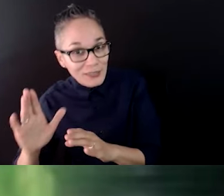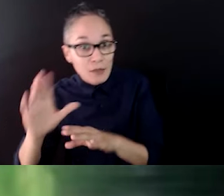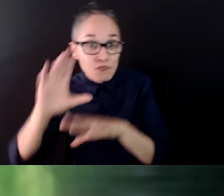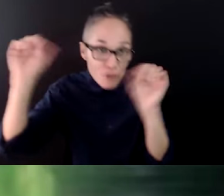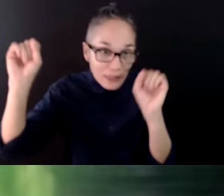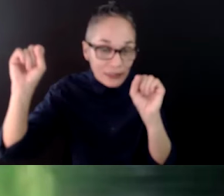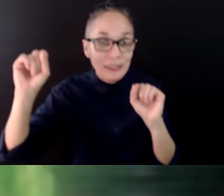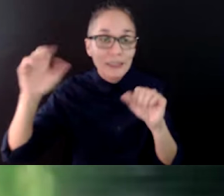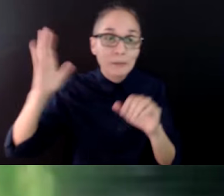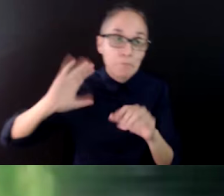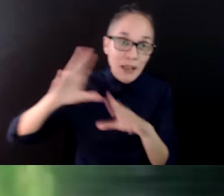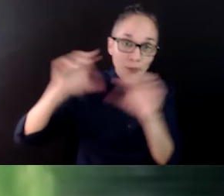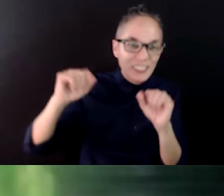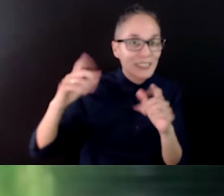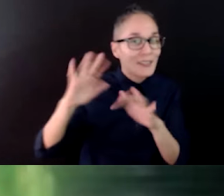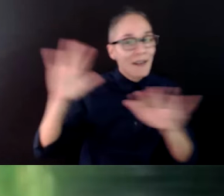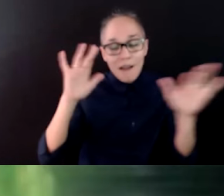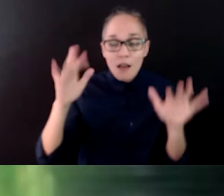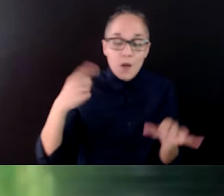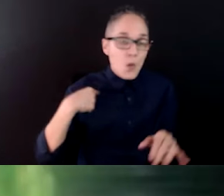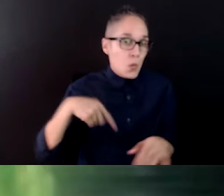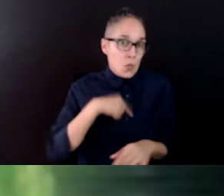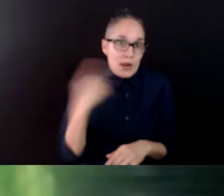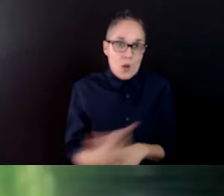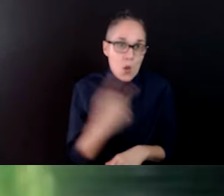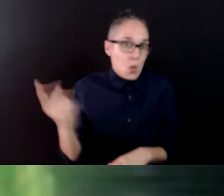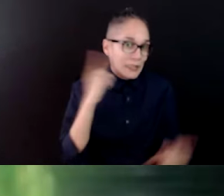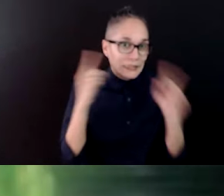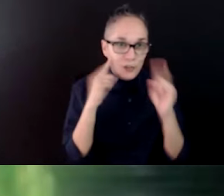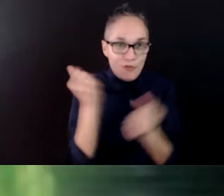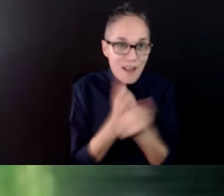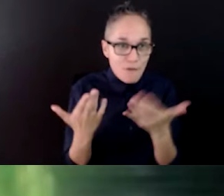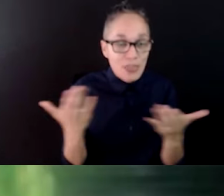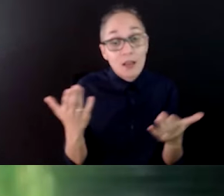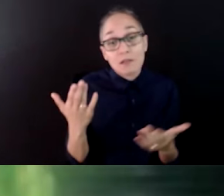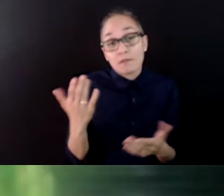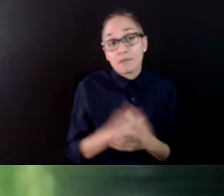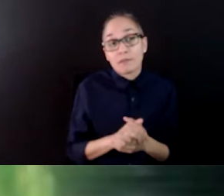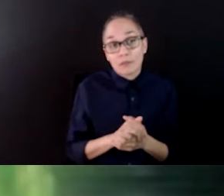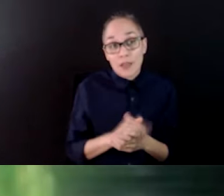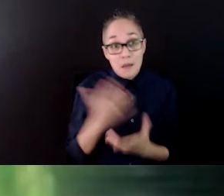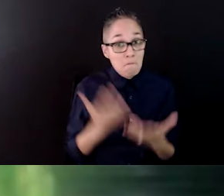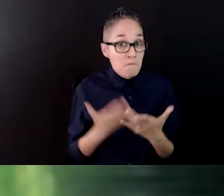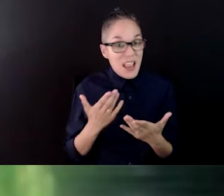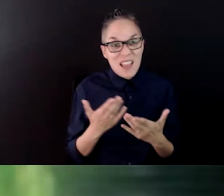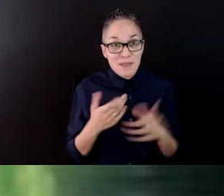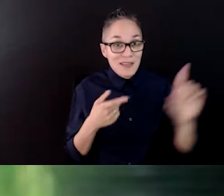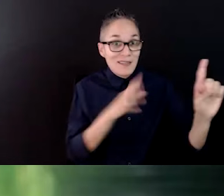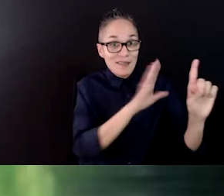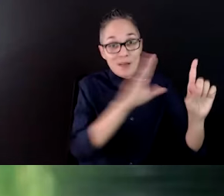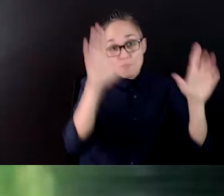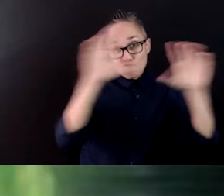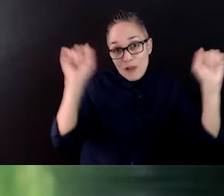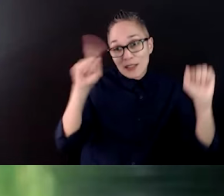presidents, we hear everything all the time across the way. And so sometimes he may be the only one that understands what it is that I'm going